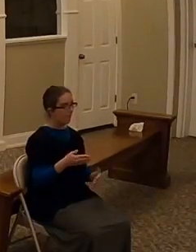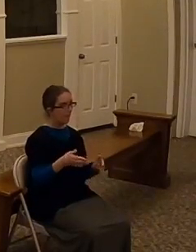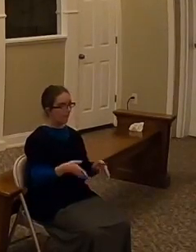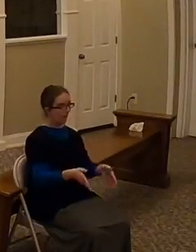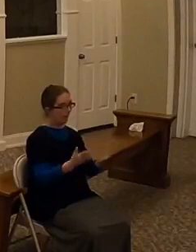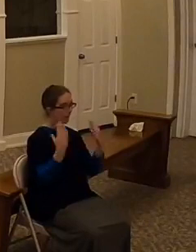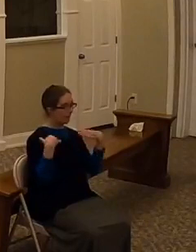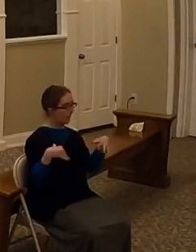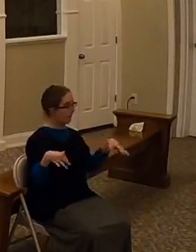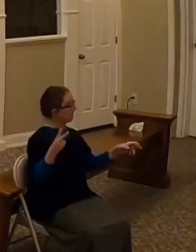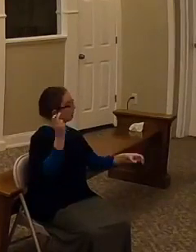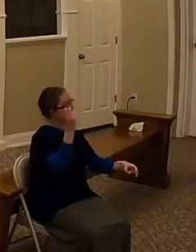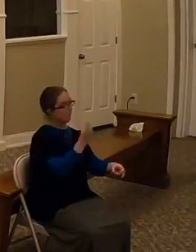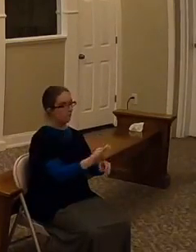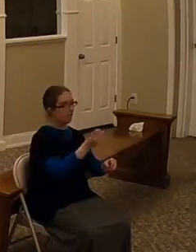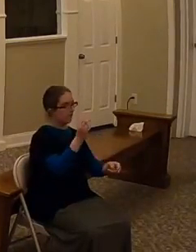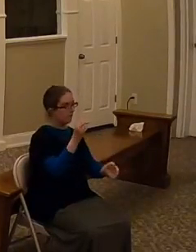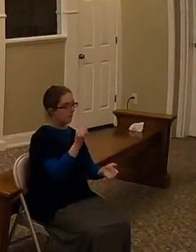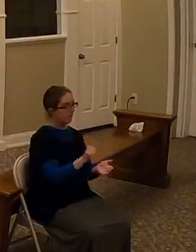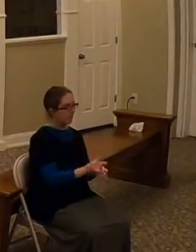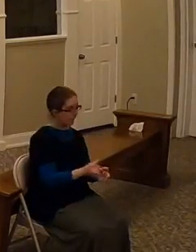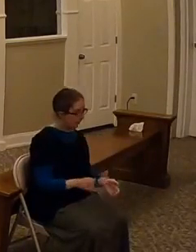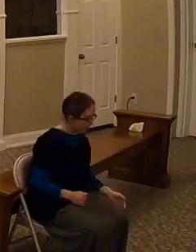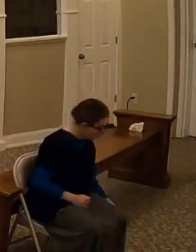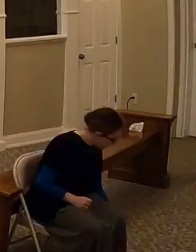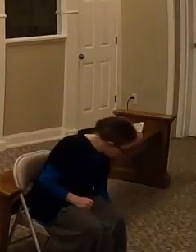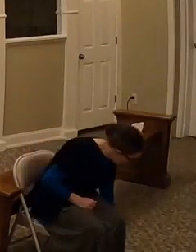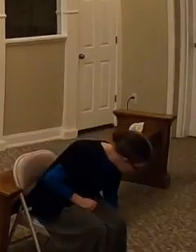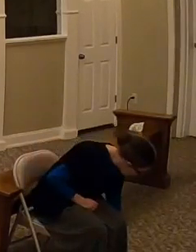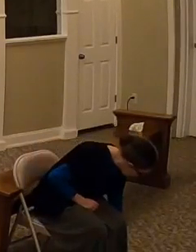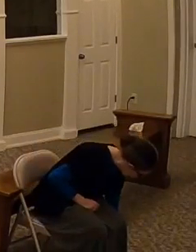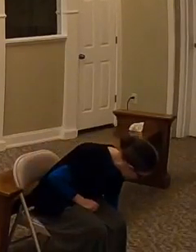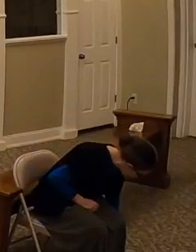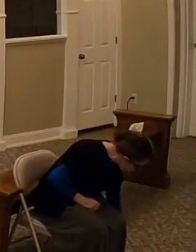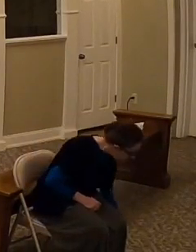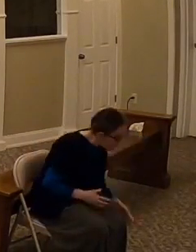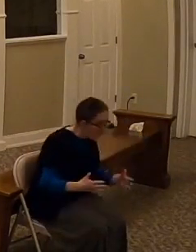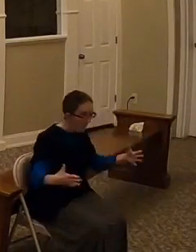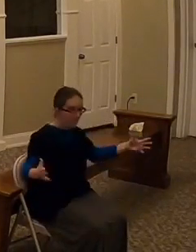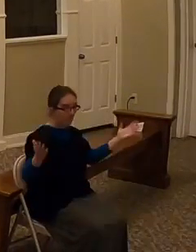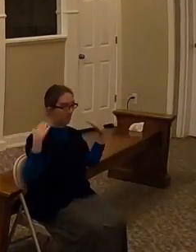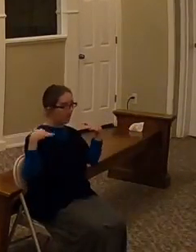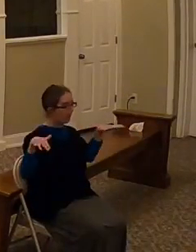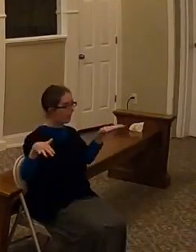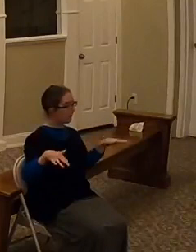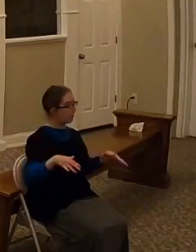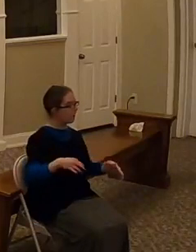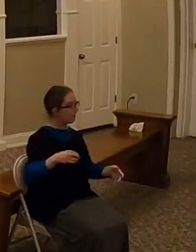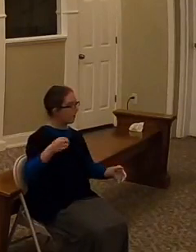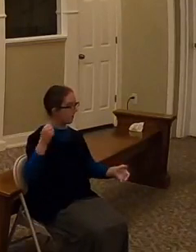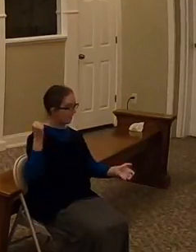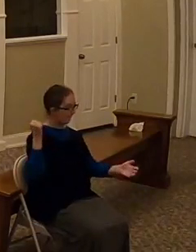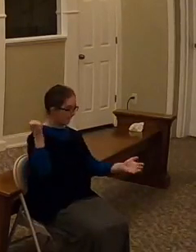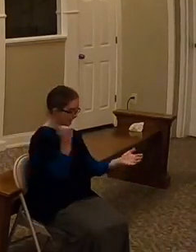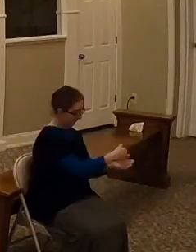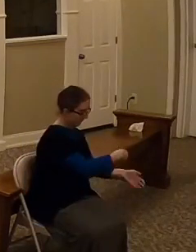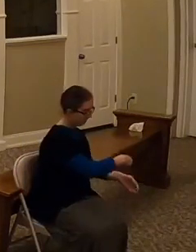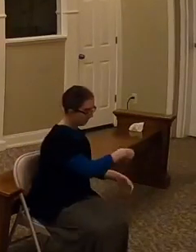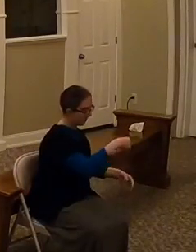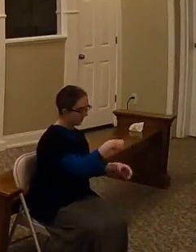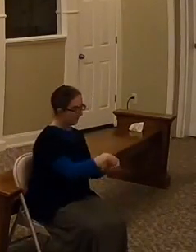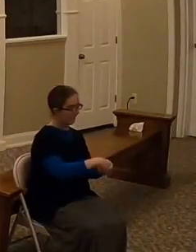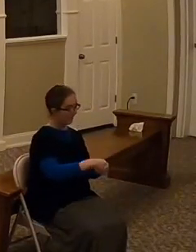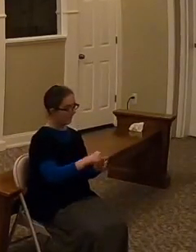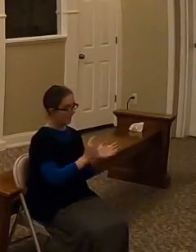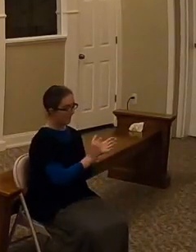take care of him. Hallelujah. Hey, you short shrimp. You see that big angel standing right there? He's fixing to knock you into the middle of next week. You better get